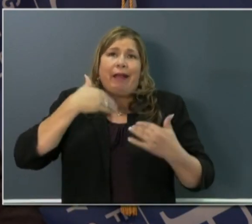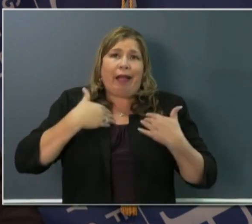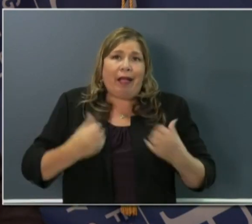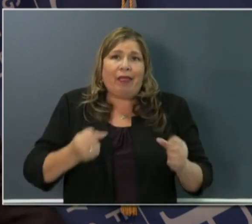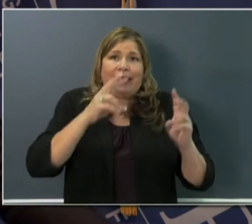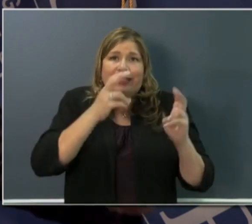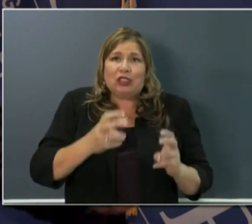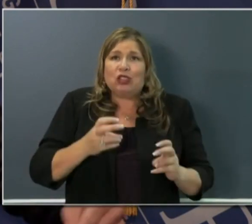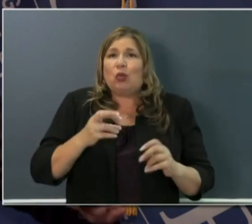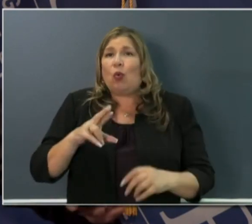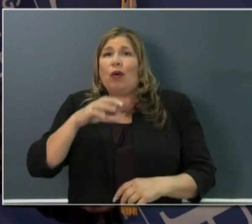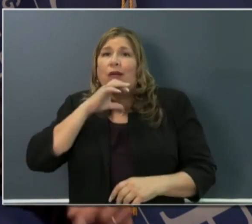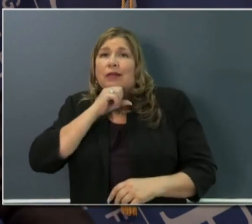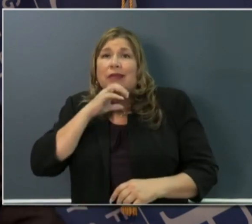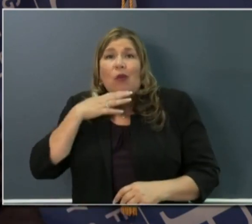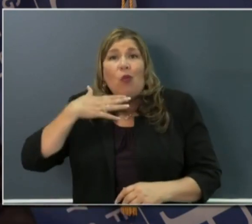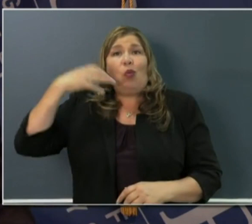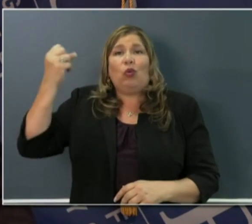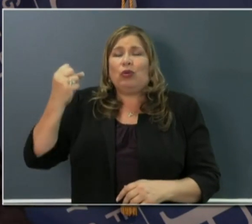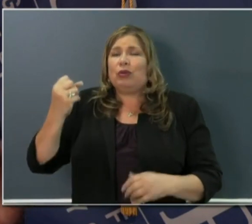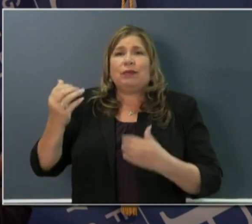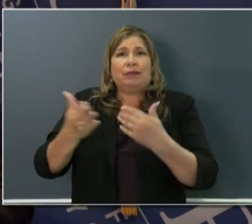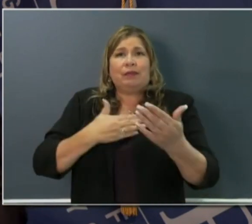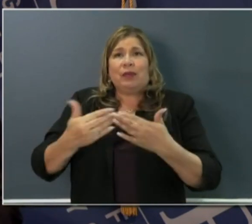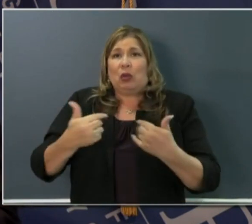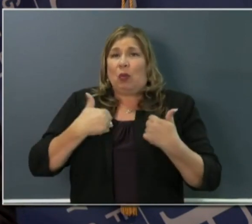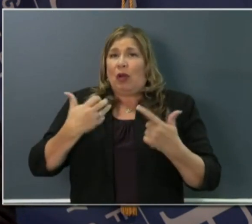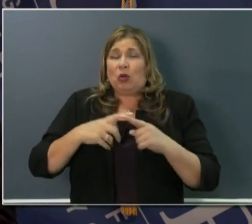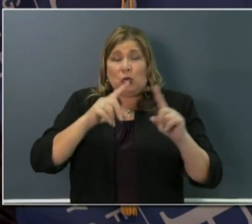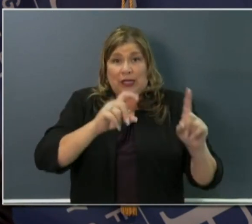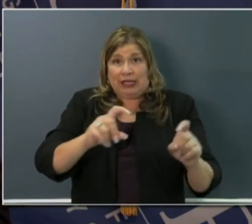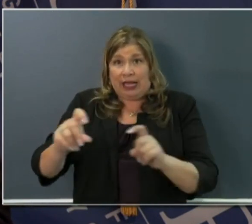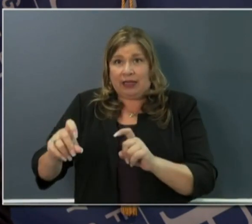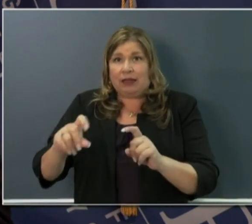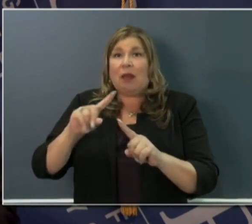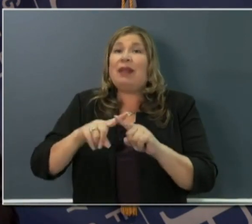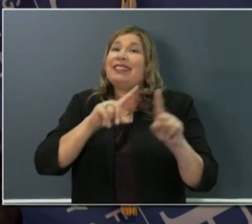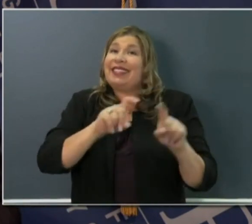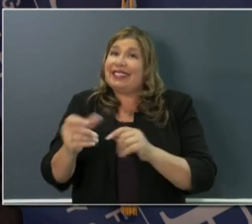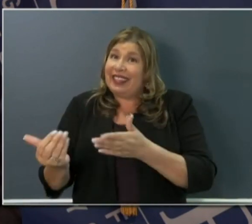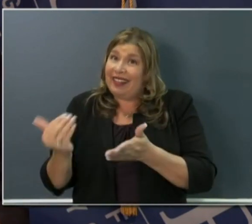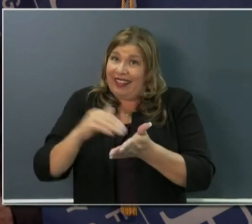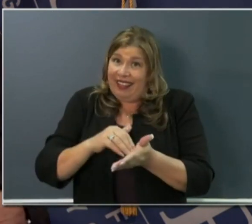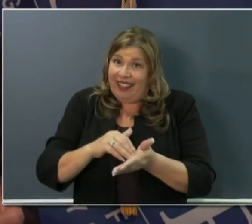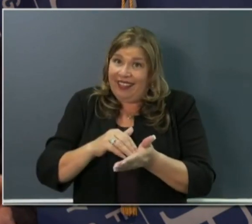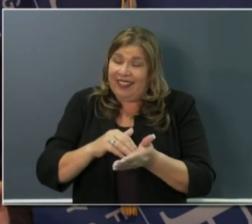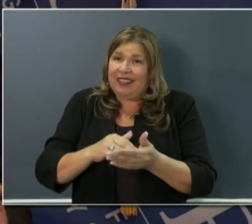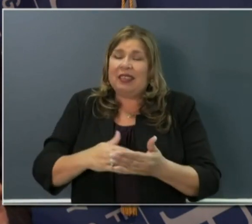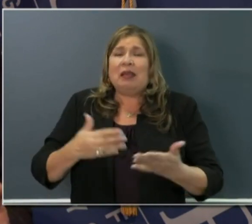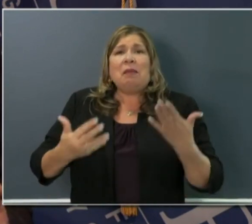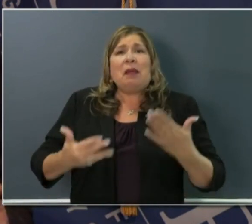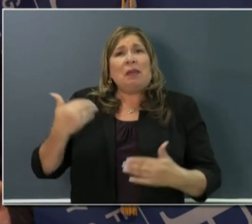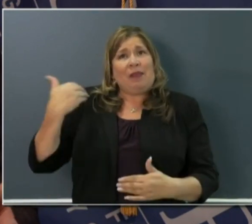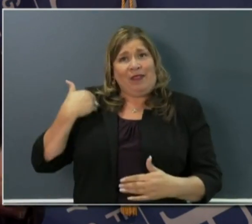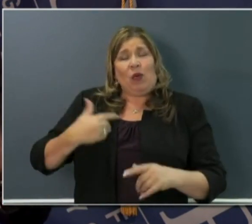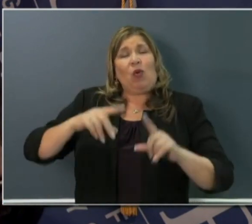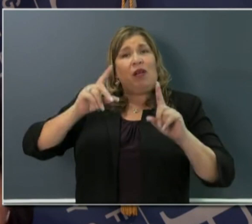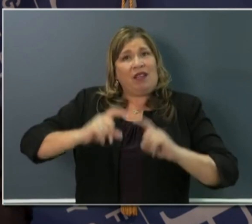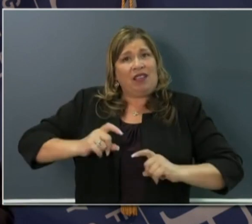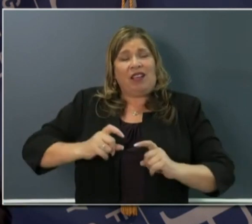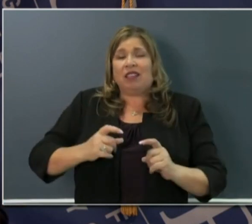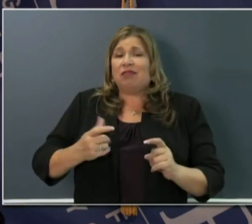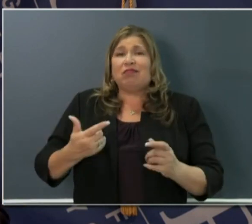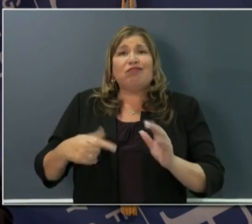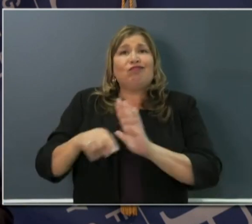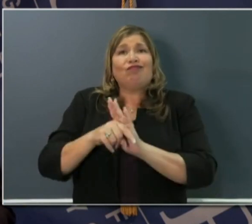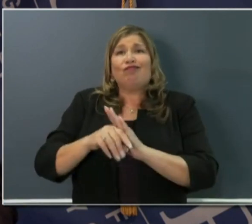start testing and retesting people. And this is an incredibly important point. Just because you had a test that's negative doesn't mean the next